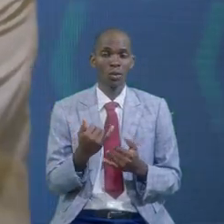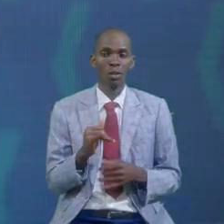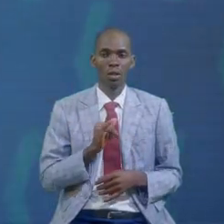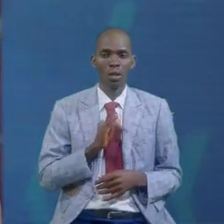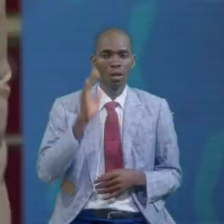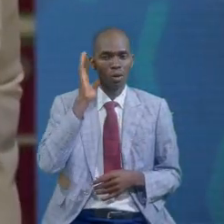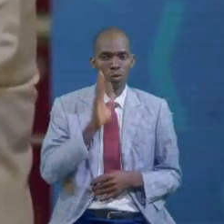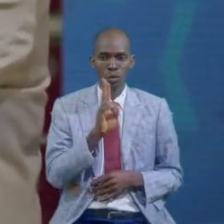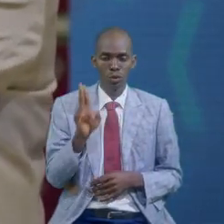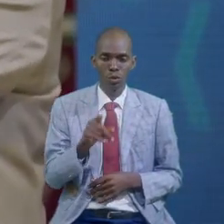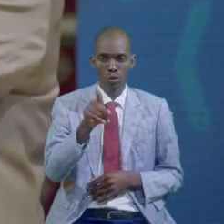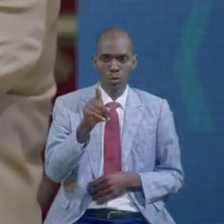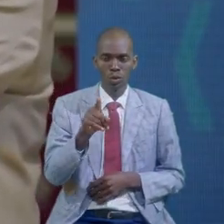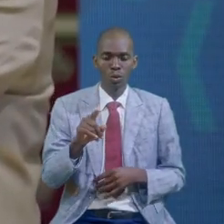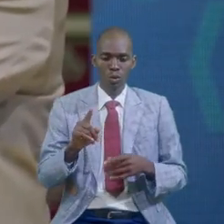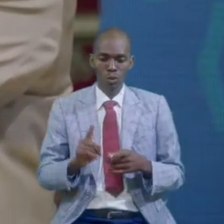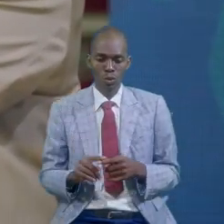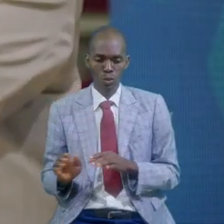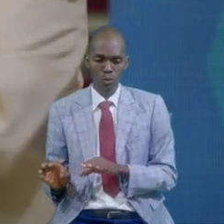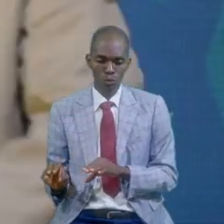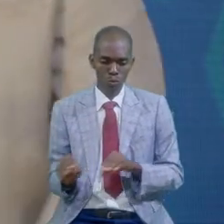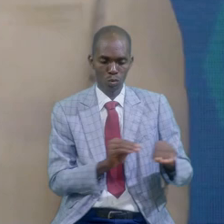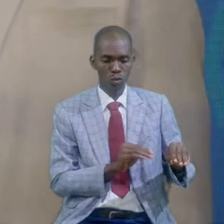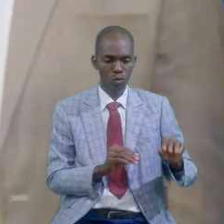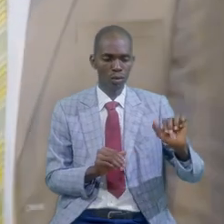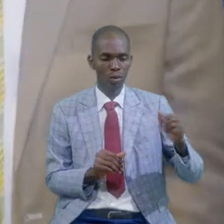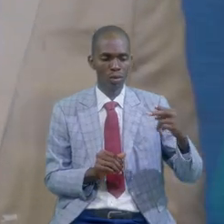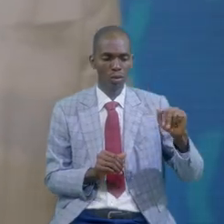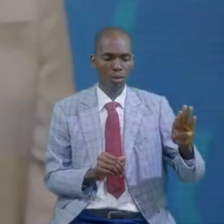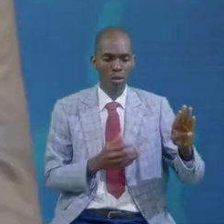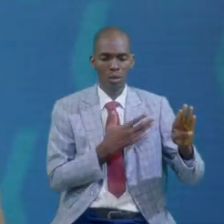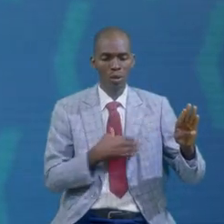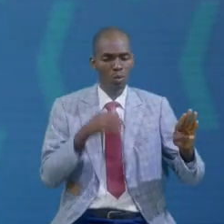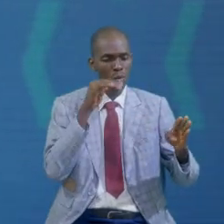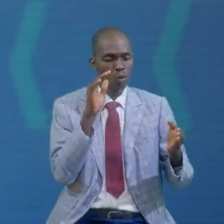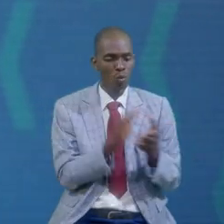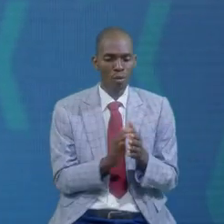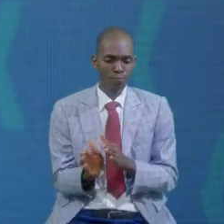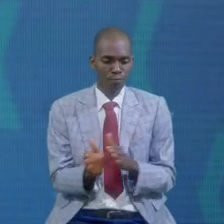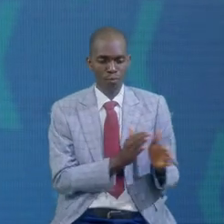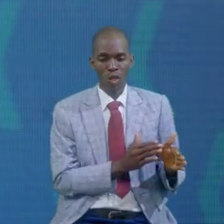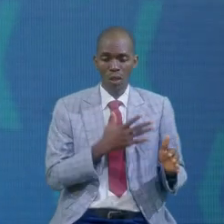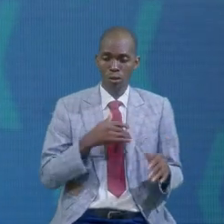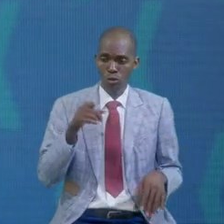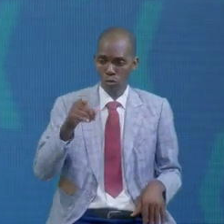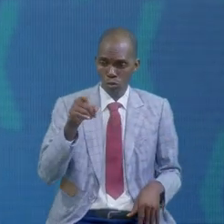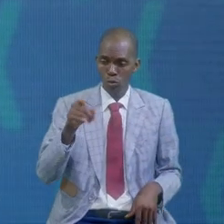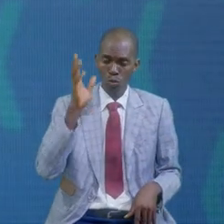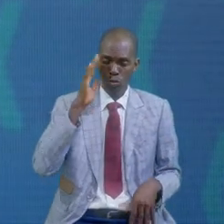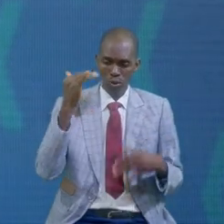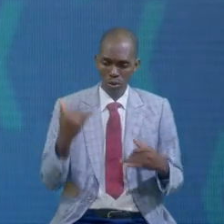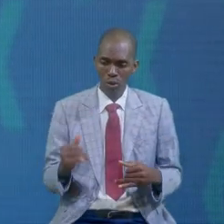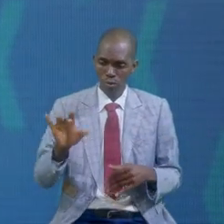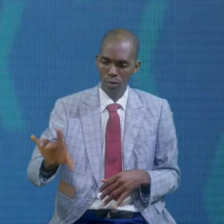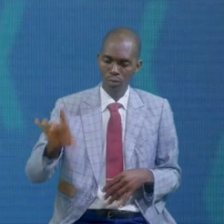push Ahab and Jezebel aside, and you will appoint, anoint,